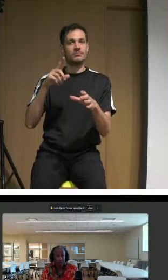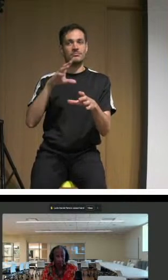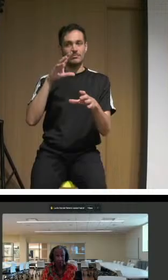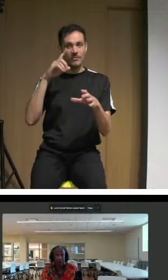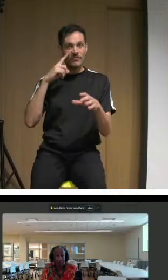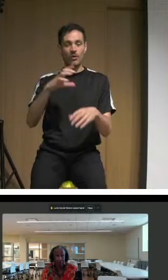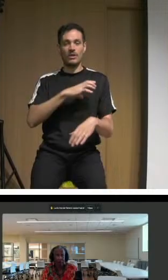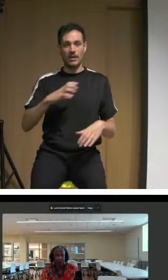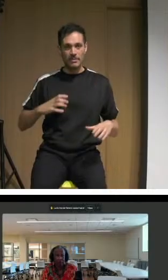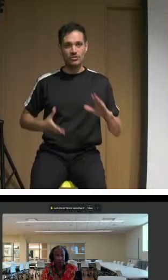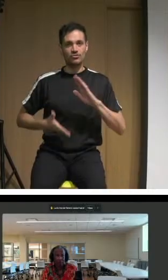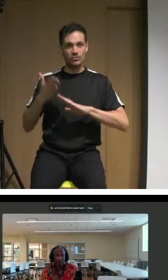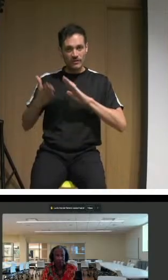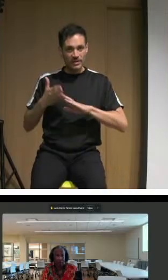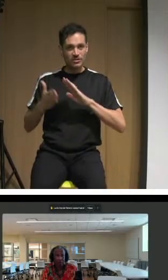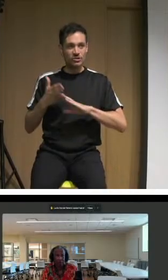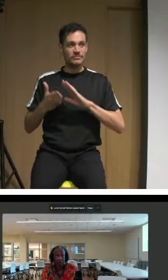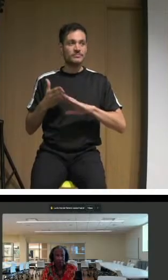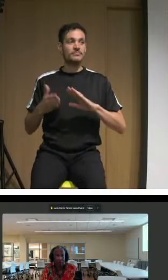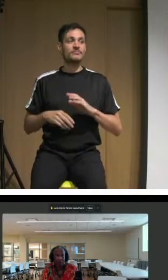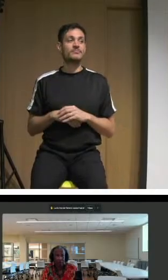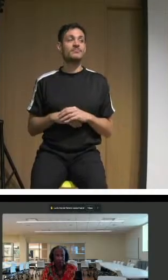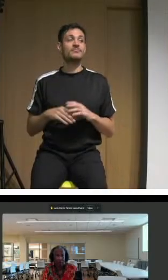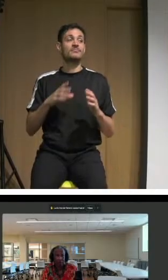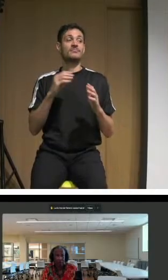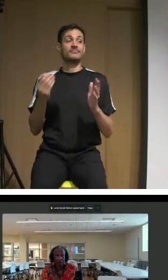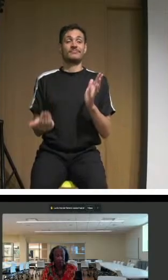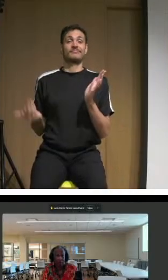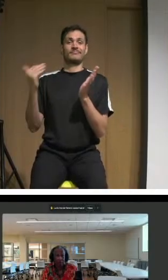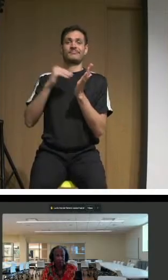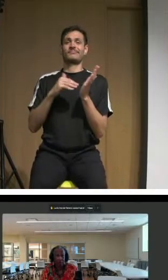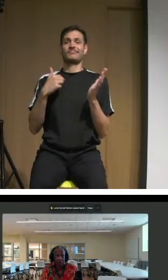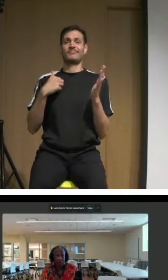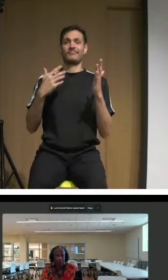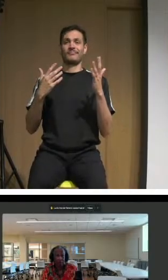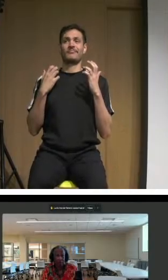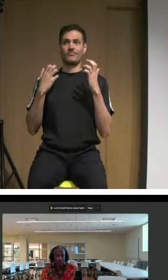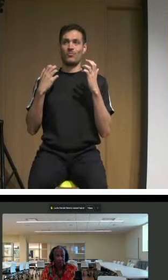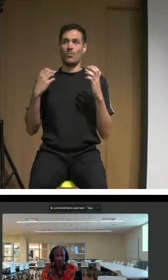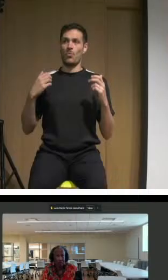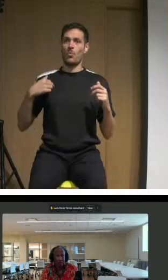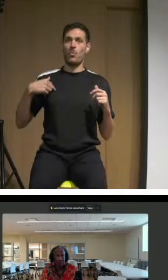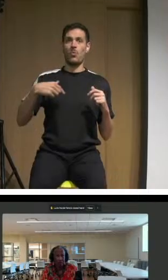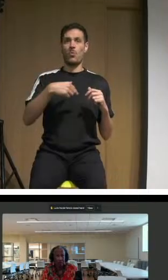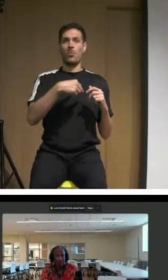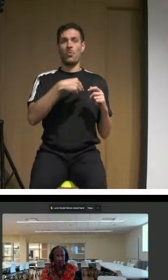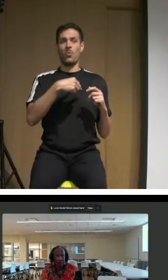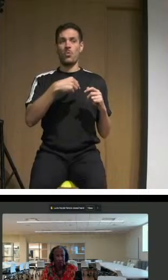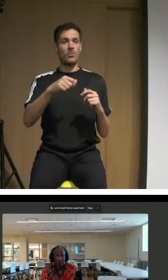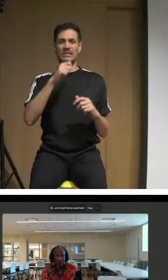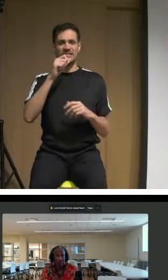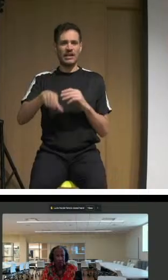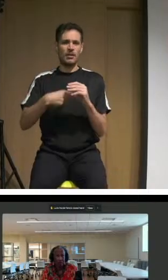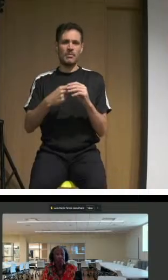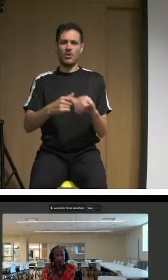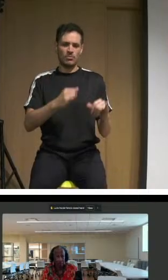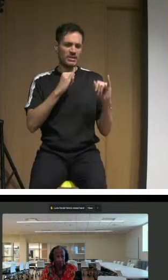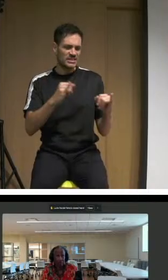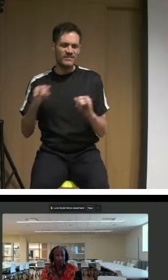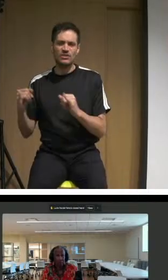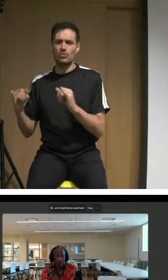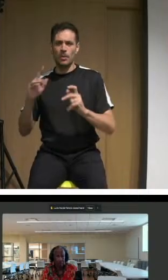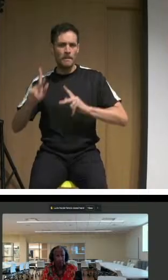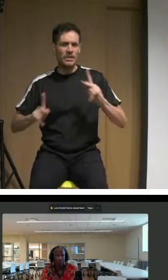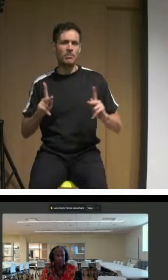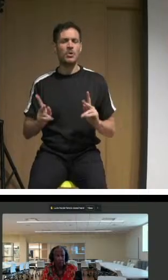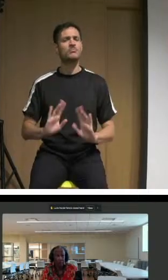function. Respectfully, and again, this is, I want us to come away from an idea that this is about any individual person. Respectfully, in